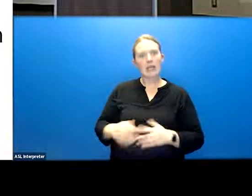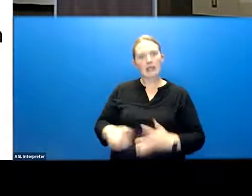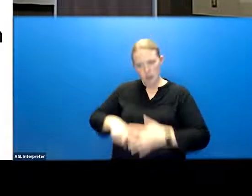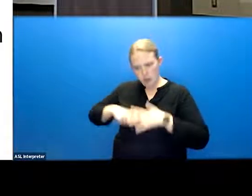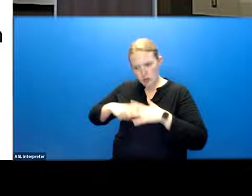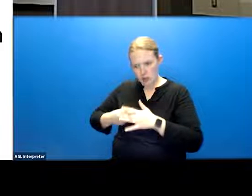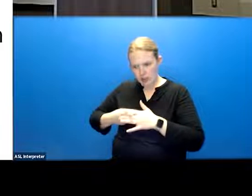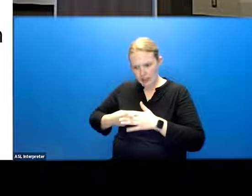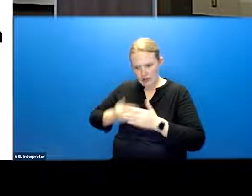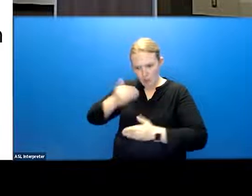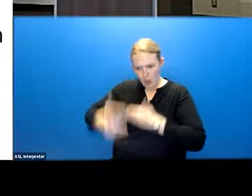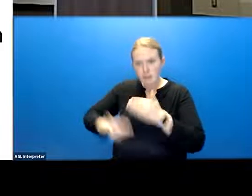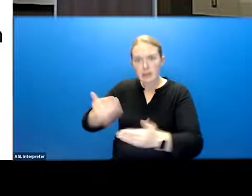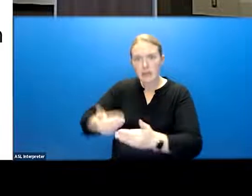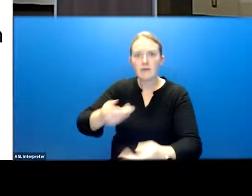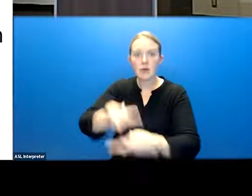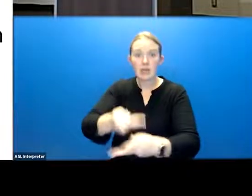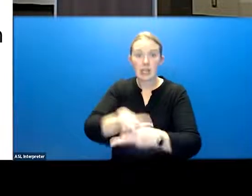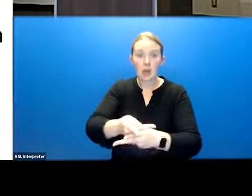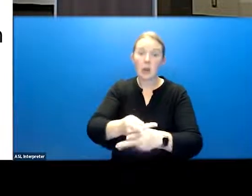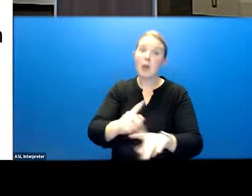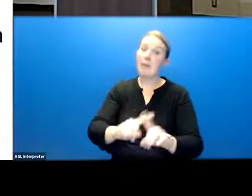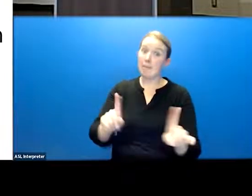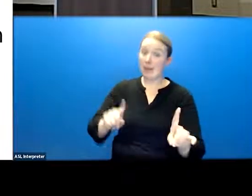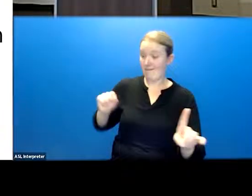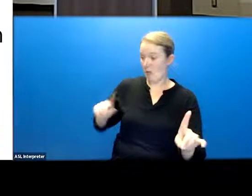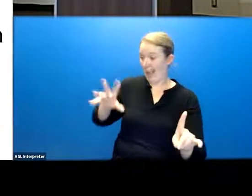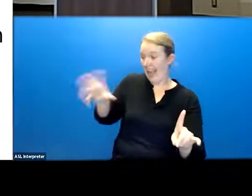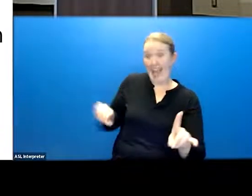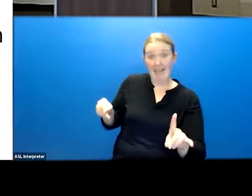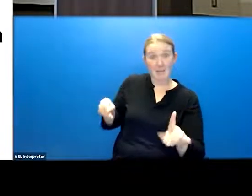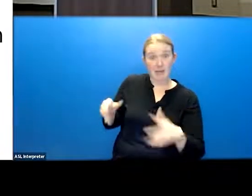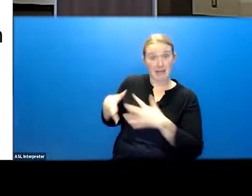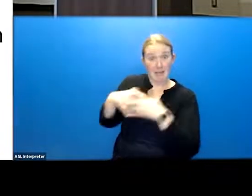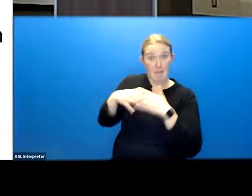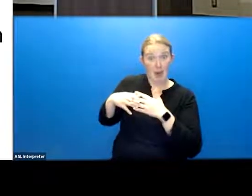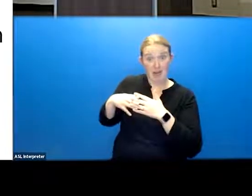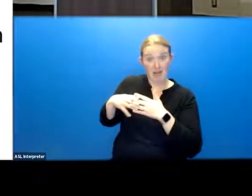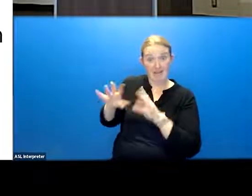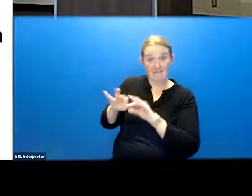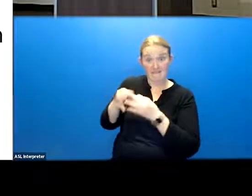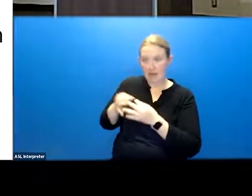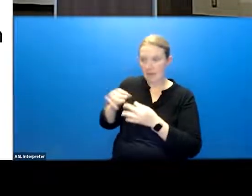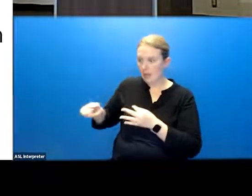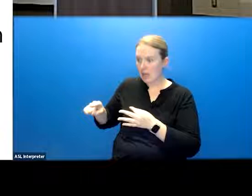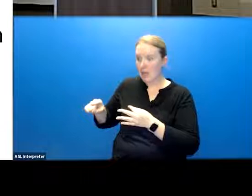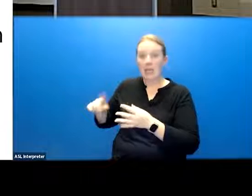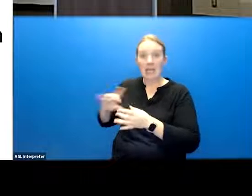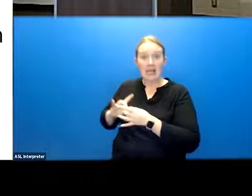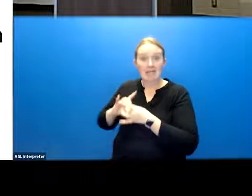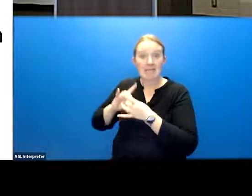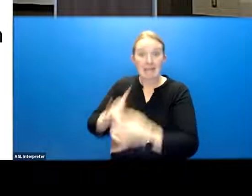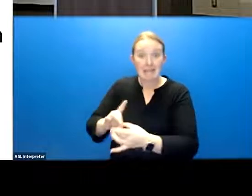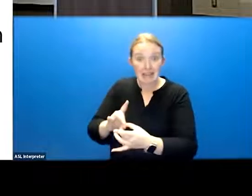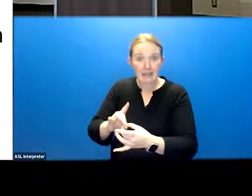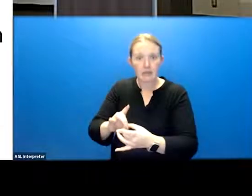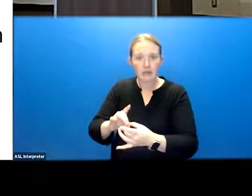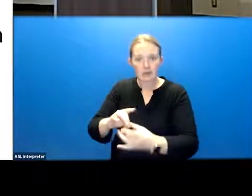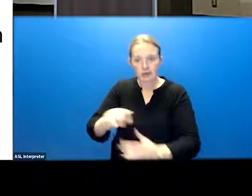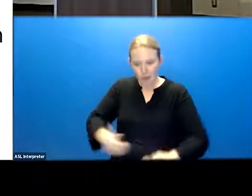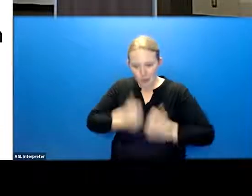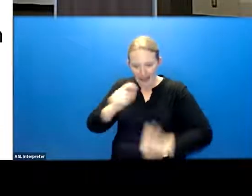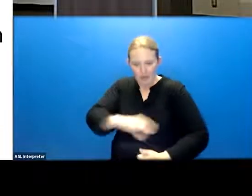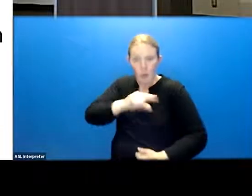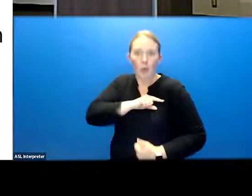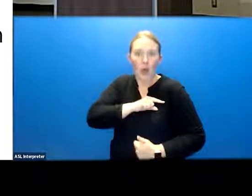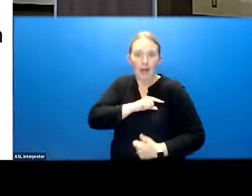in services, for Black African-American families, it has a direct link to quality of life outcomes. And so